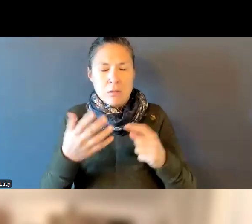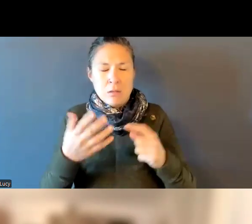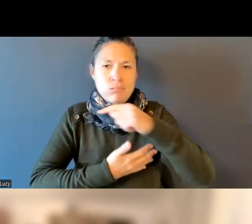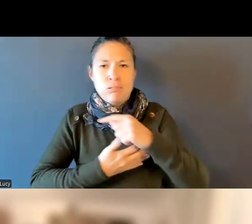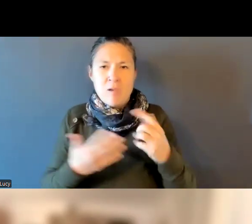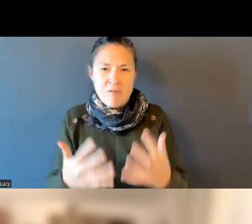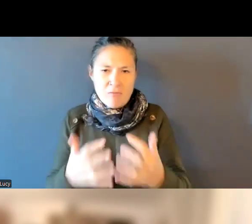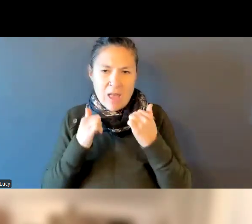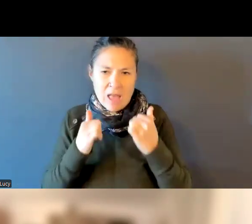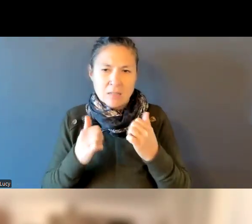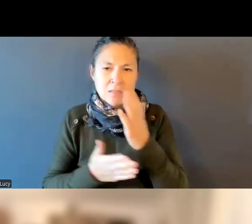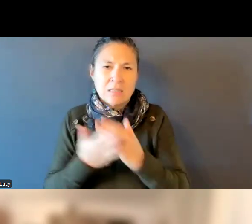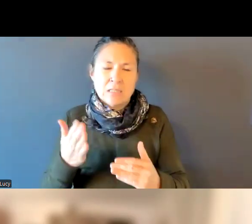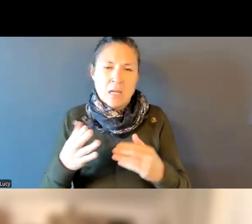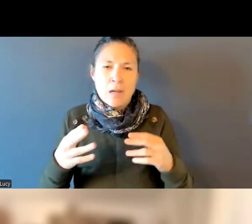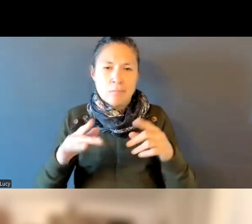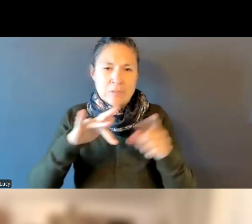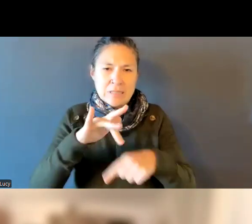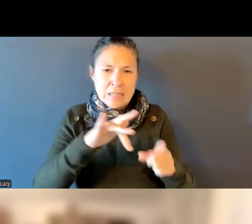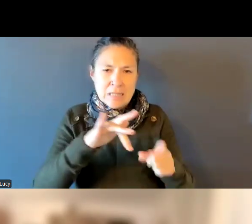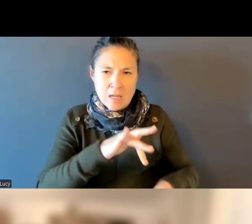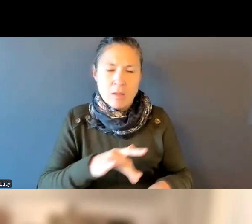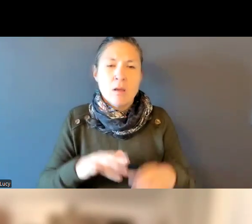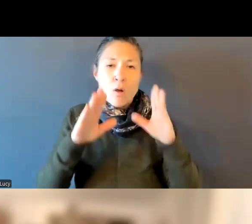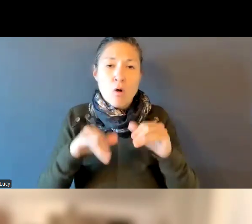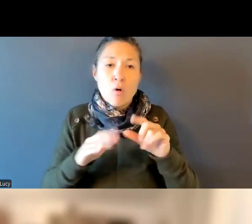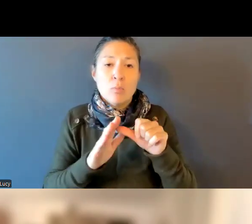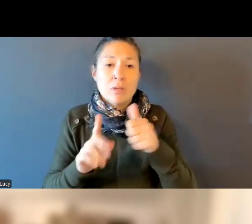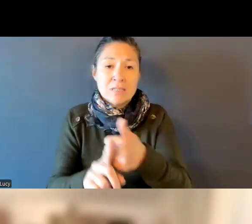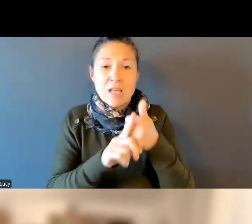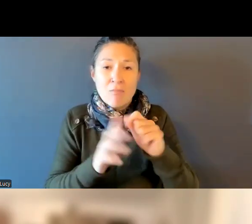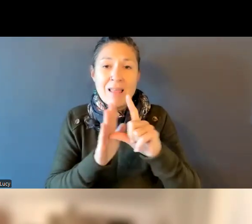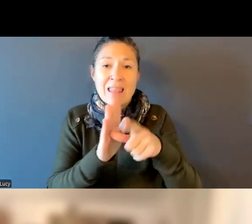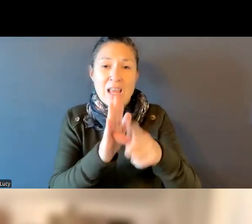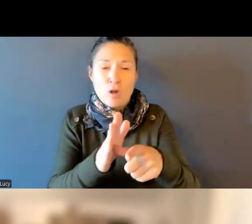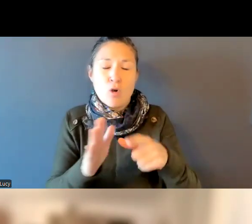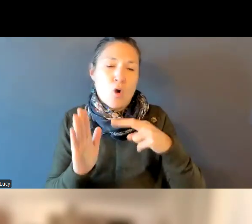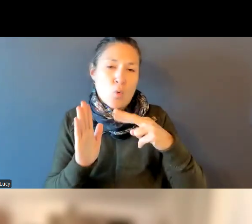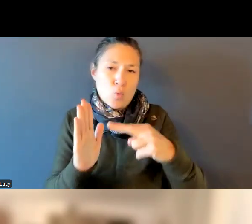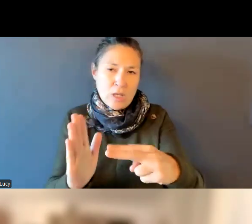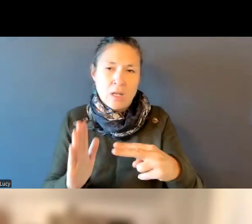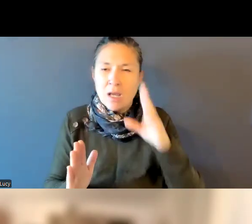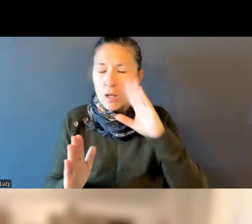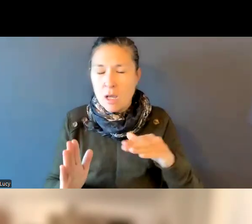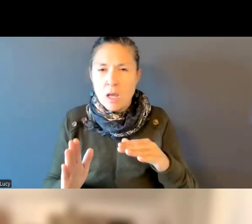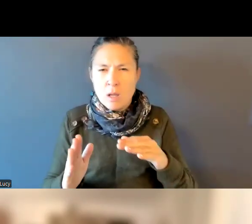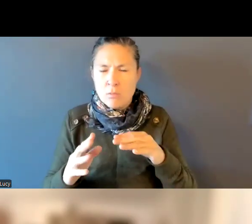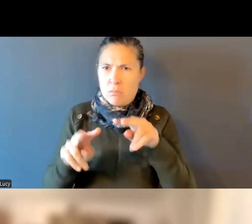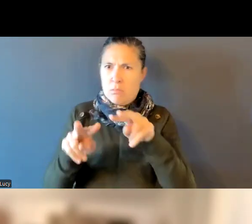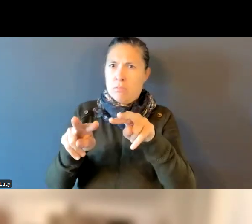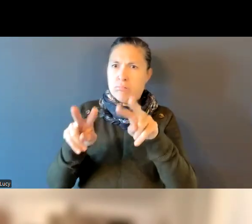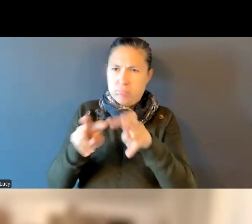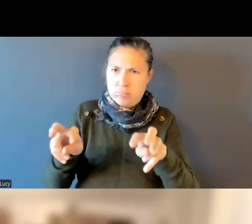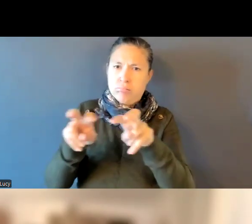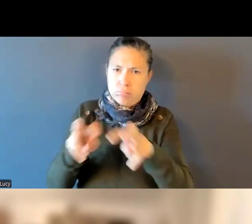quickly and skip over some slides that I hope you'll return to at your leisure. We know this is a lot to digest, and as Martha